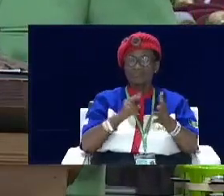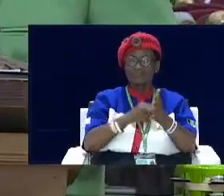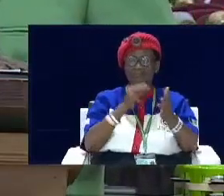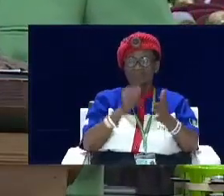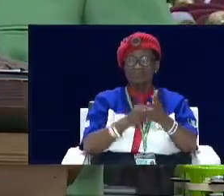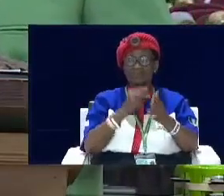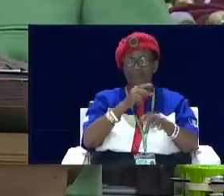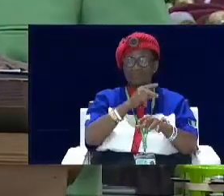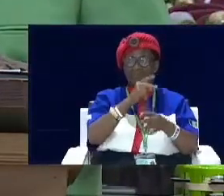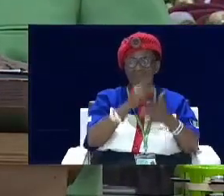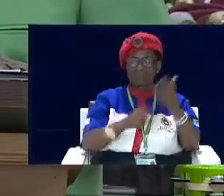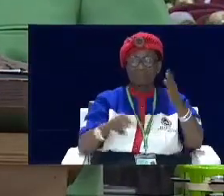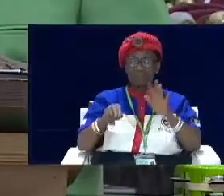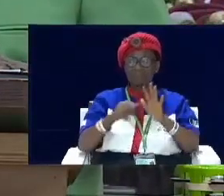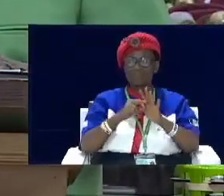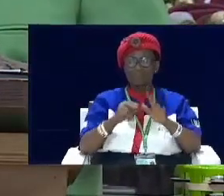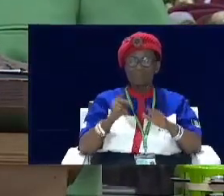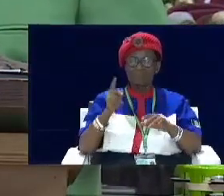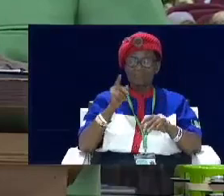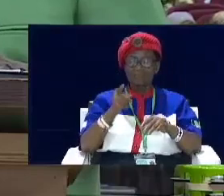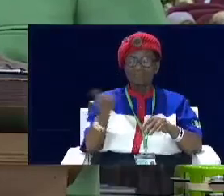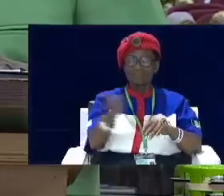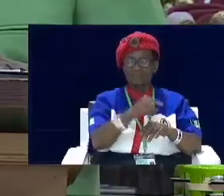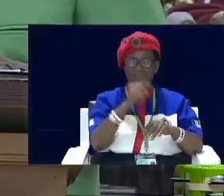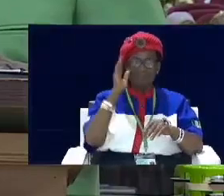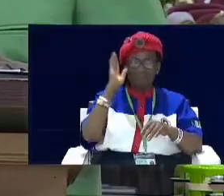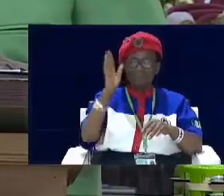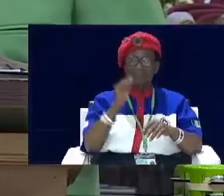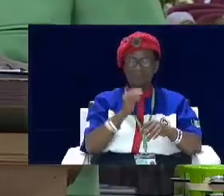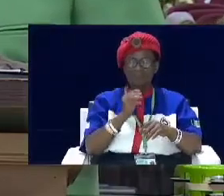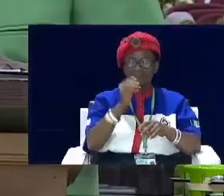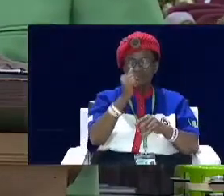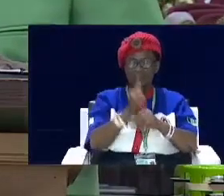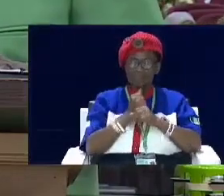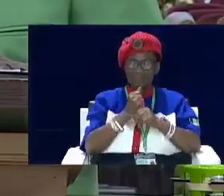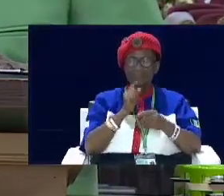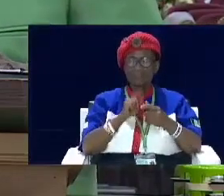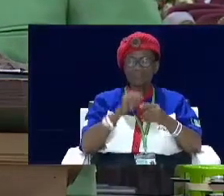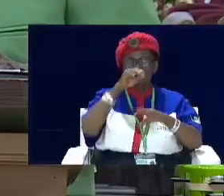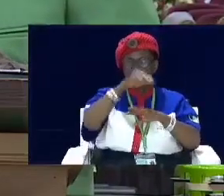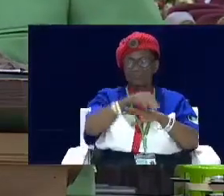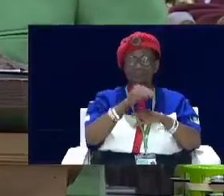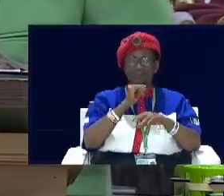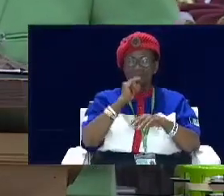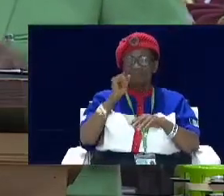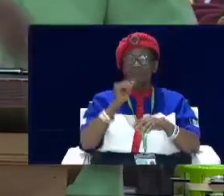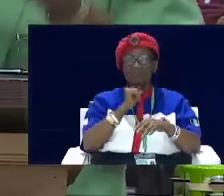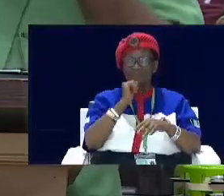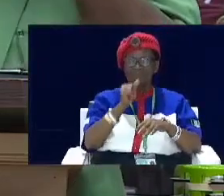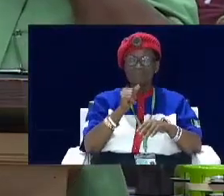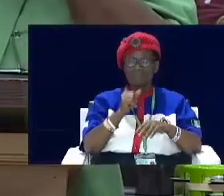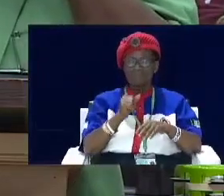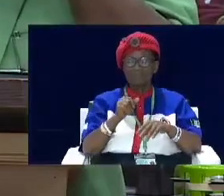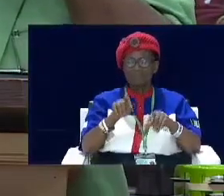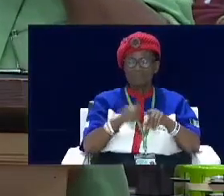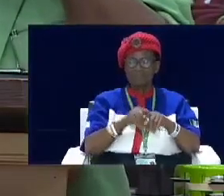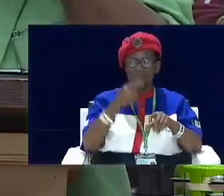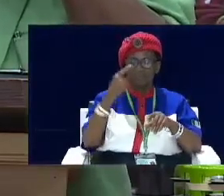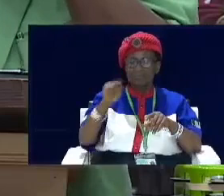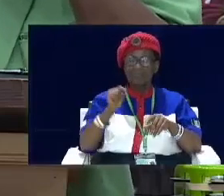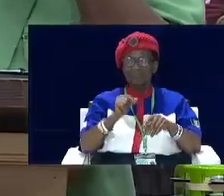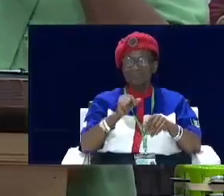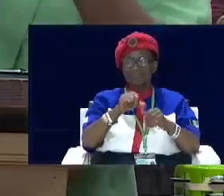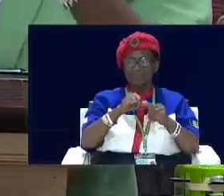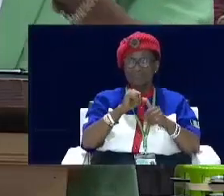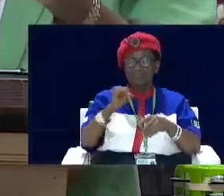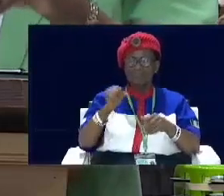is not of the anointing on Elijah. Ilopo meji to fe ri gba lale ki